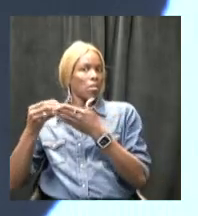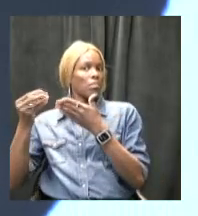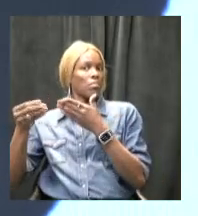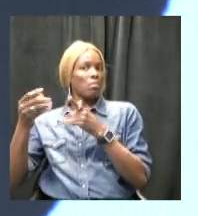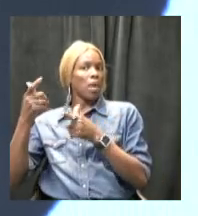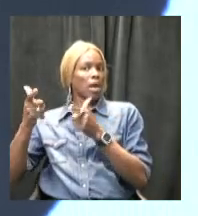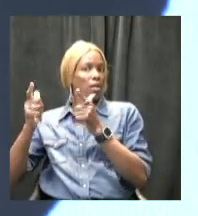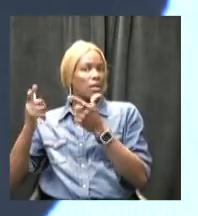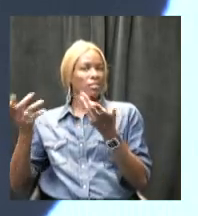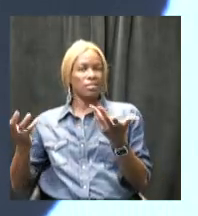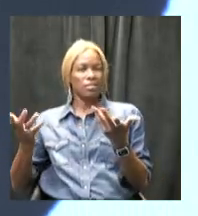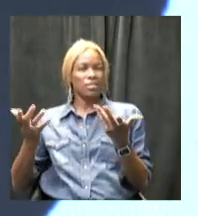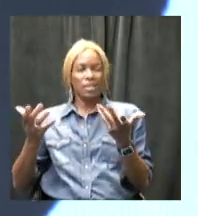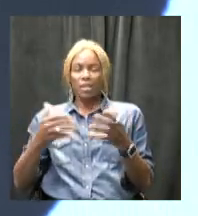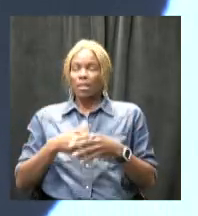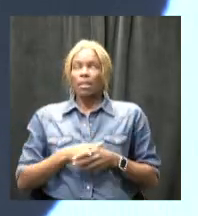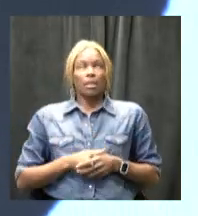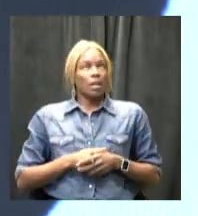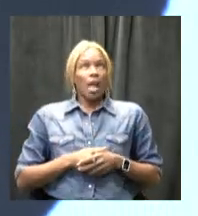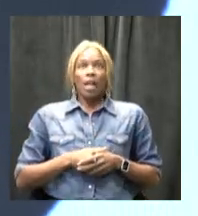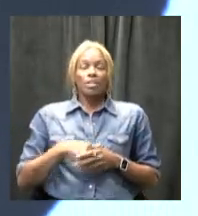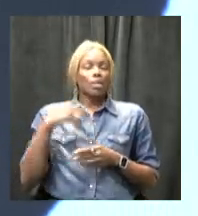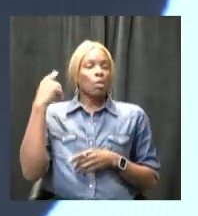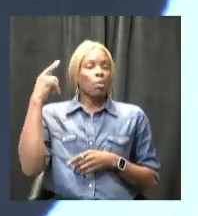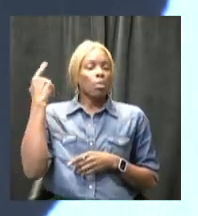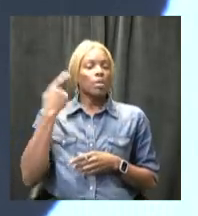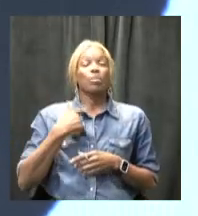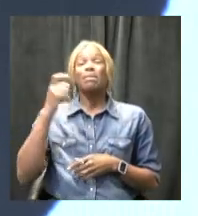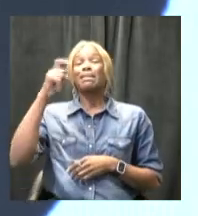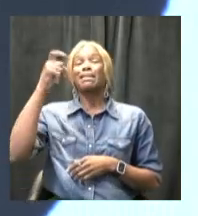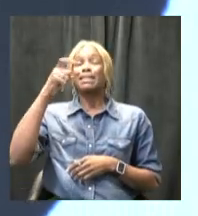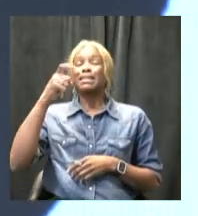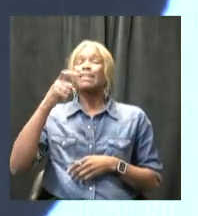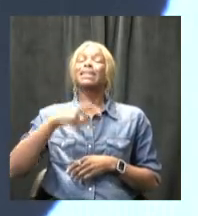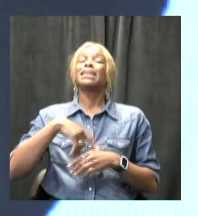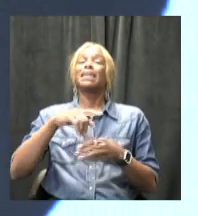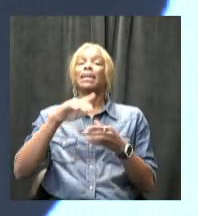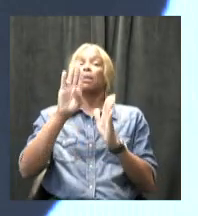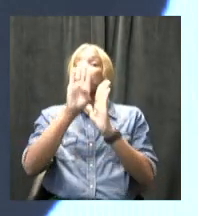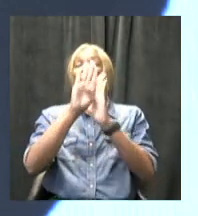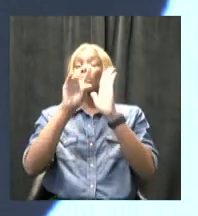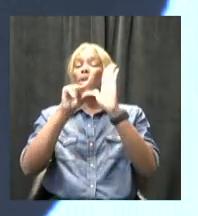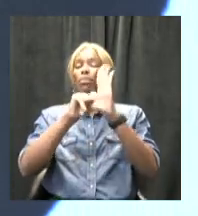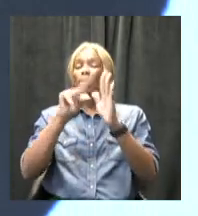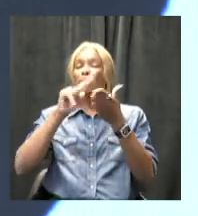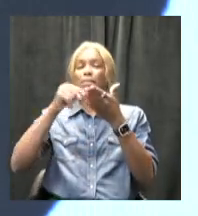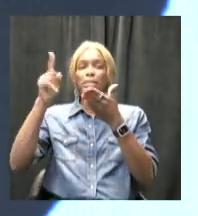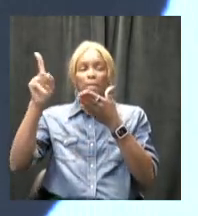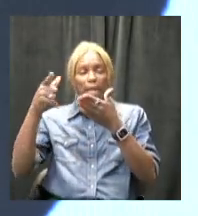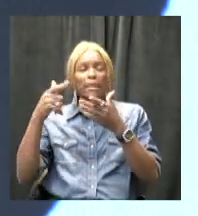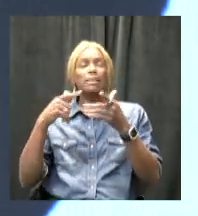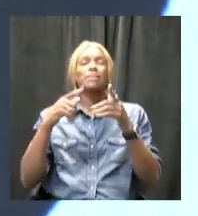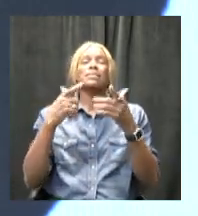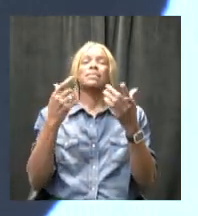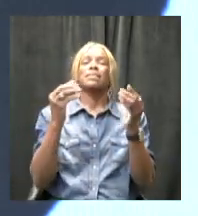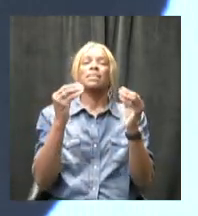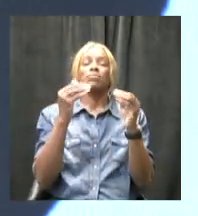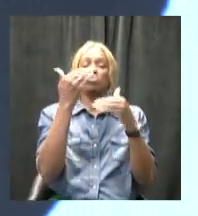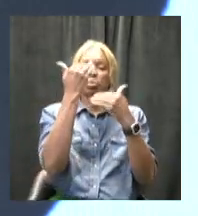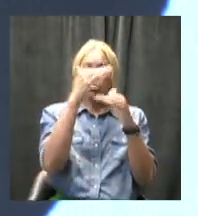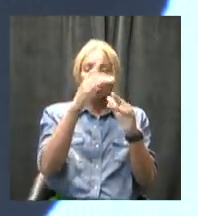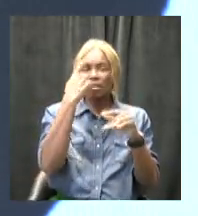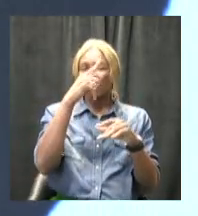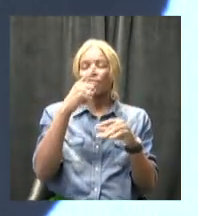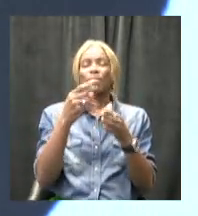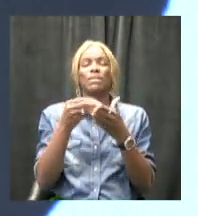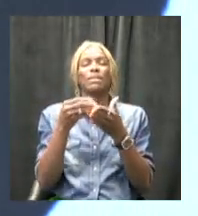We need universal and expanded background checks. We need a ban on assault weapons. All of these are the challenging